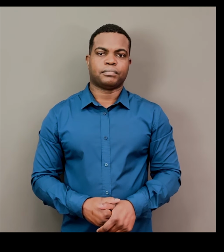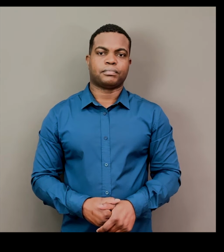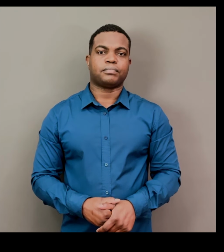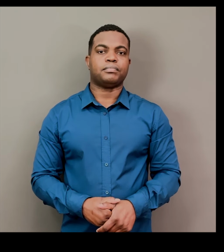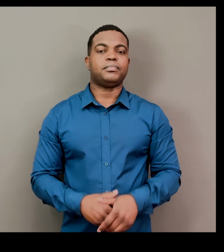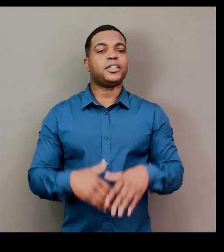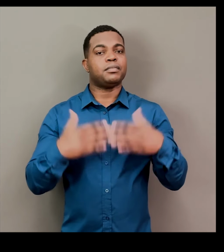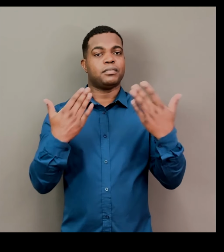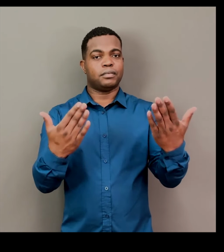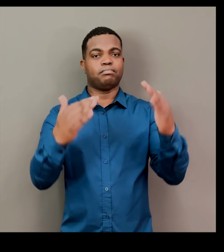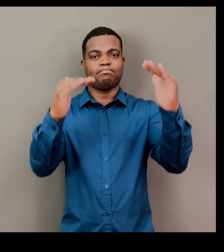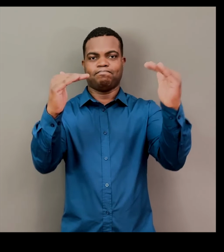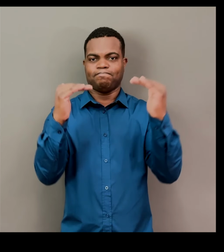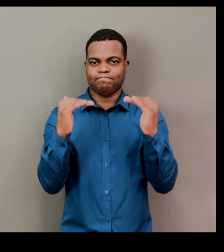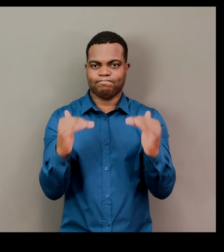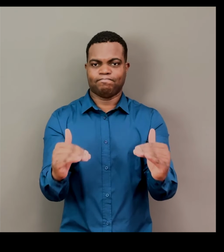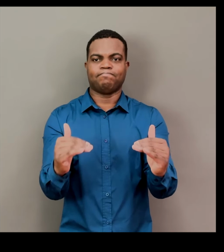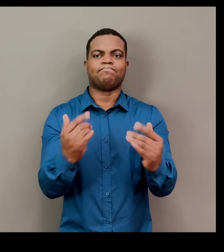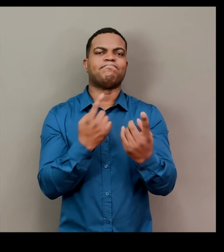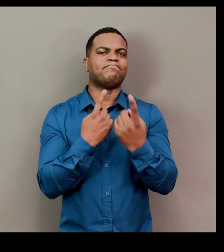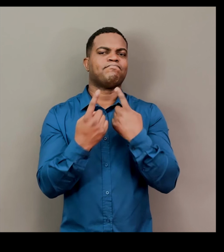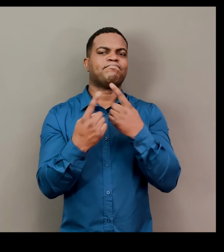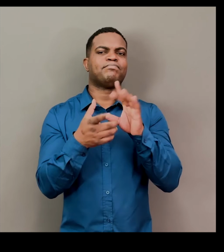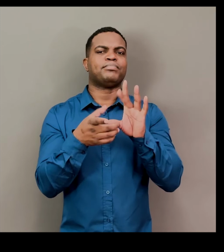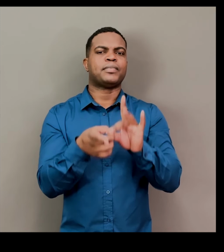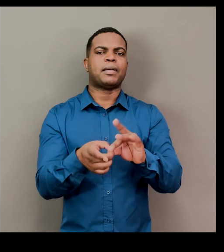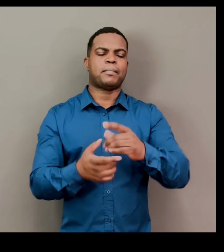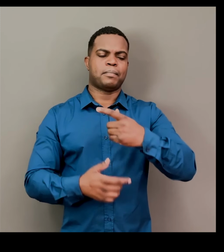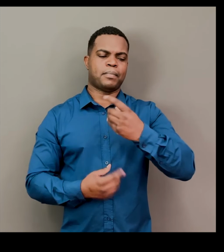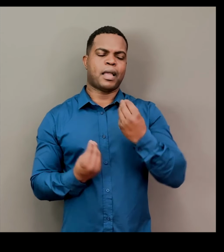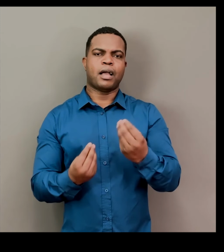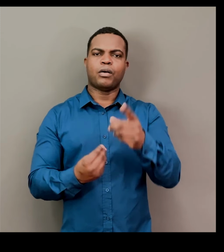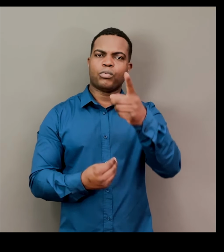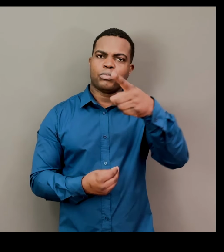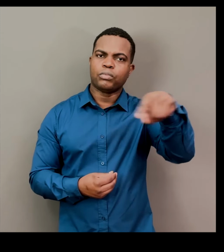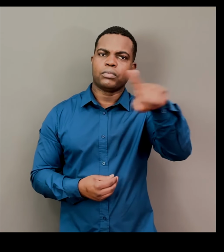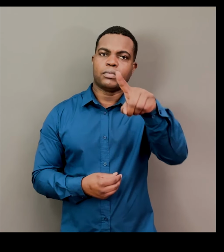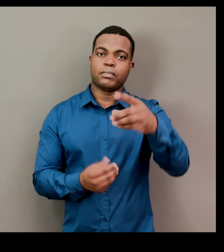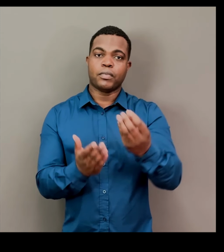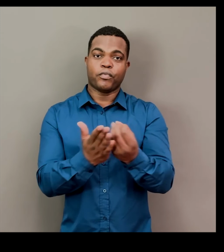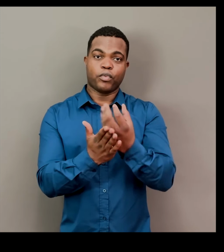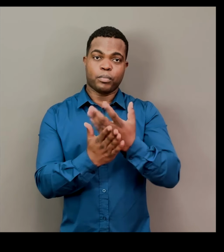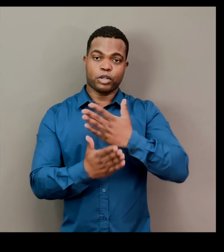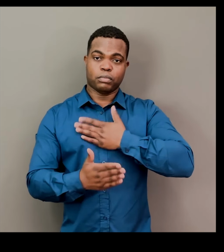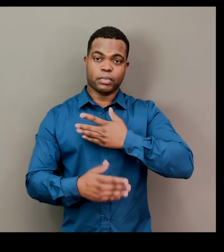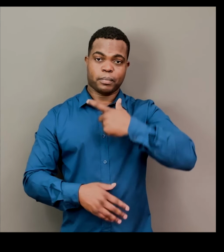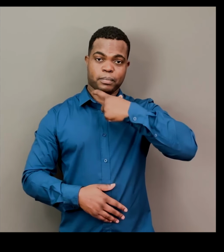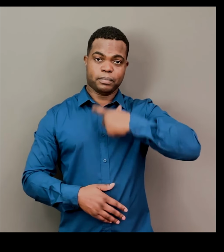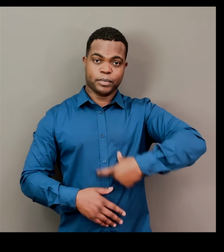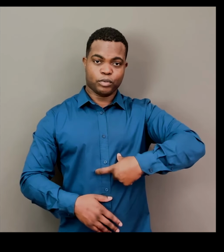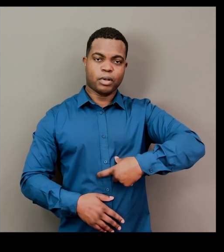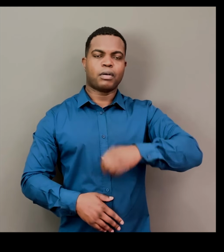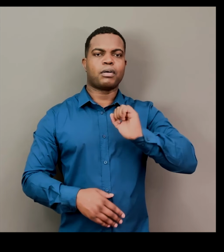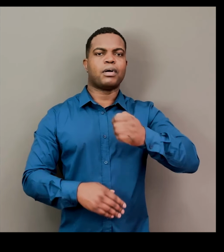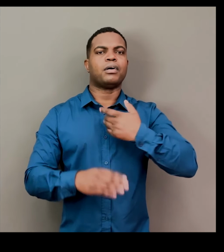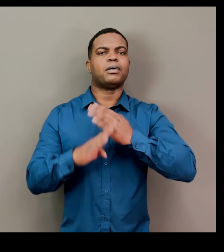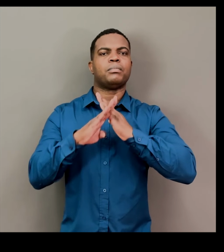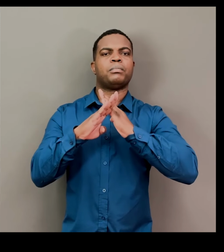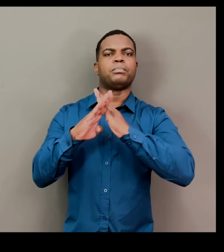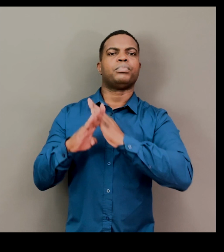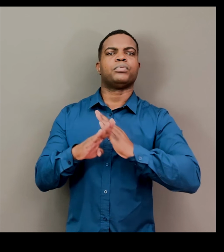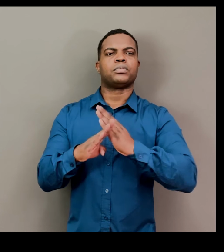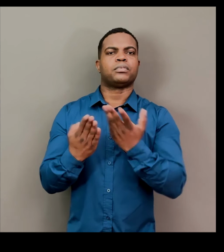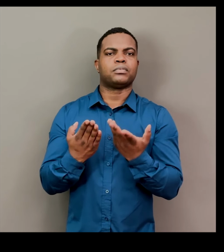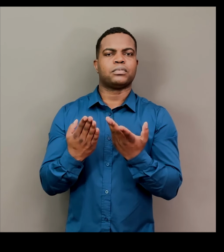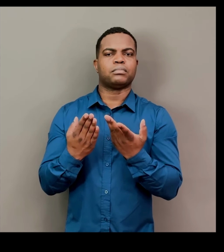Now let's talk about how you can protect your personal information on social